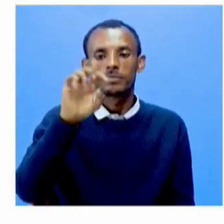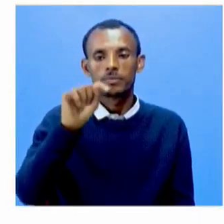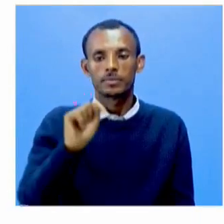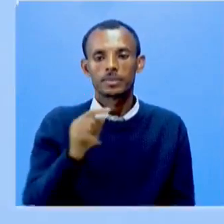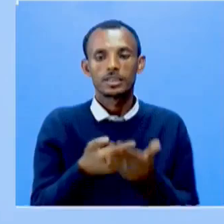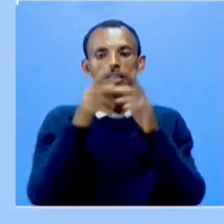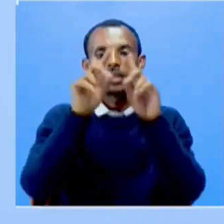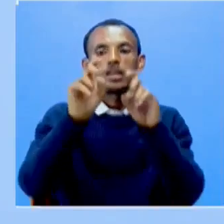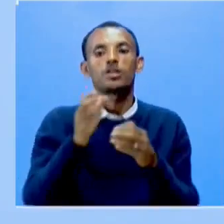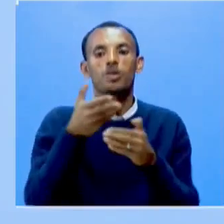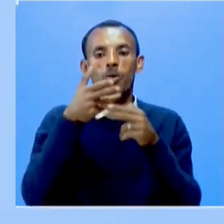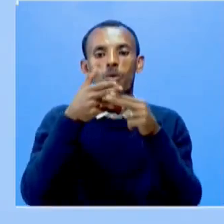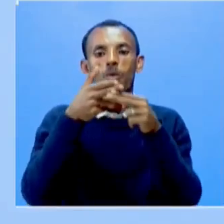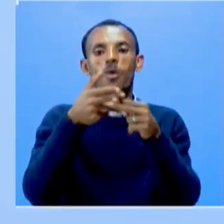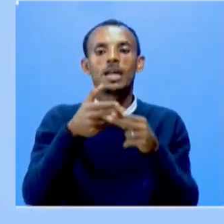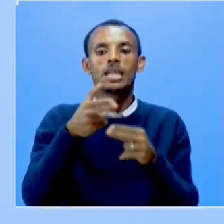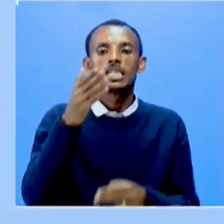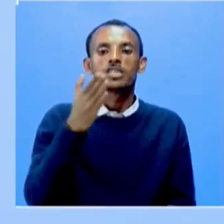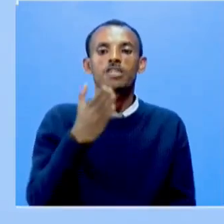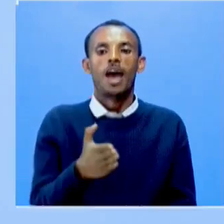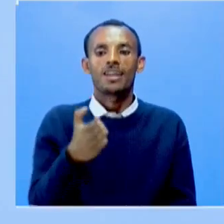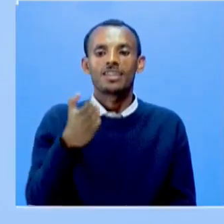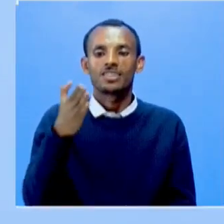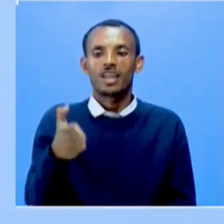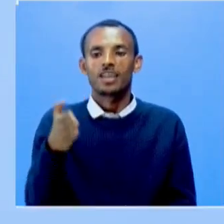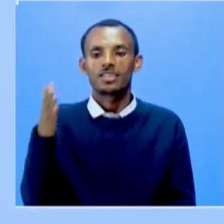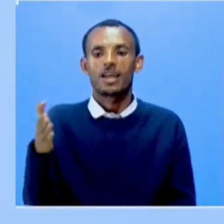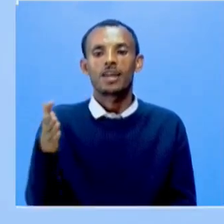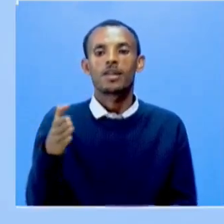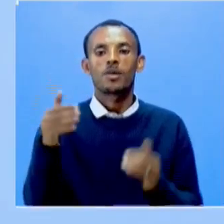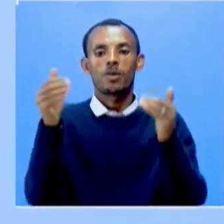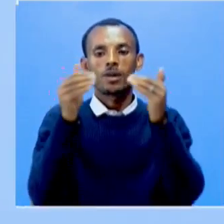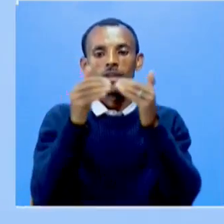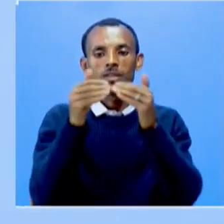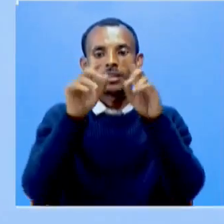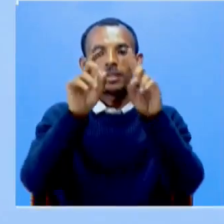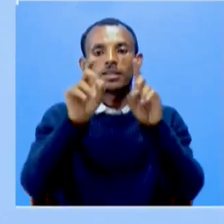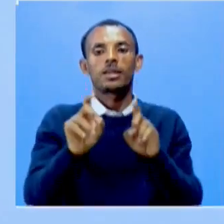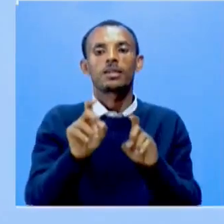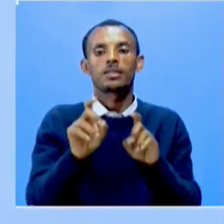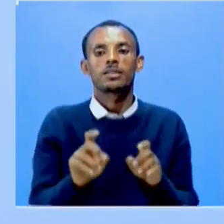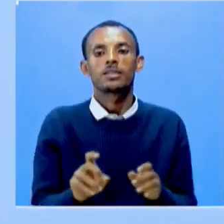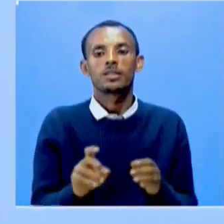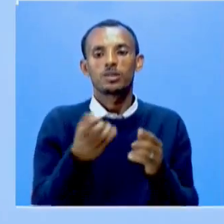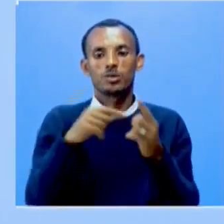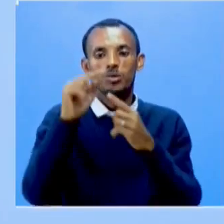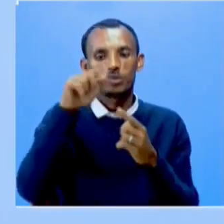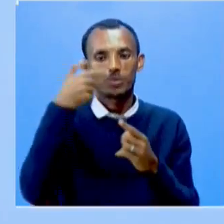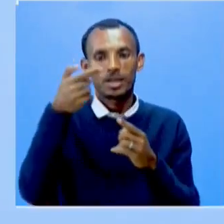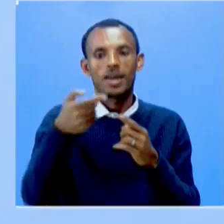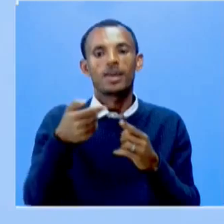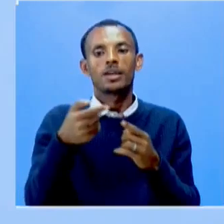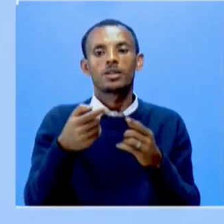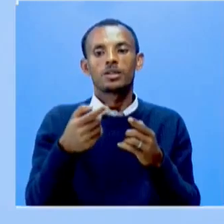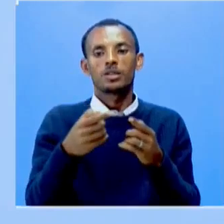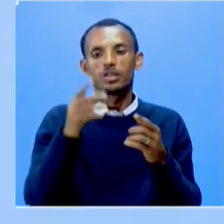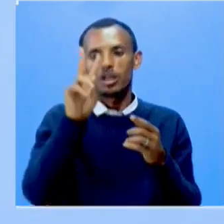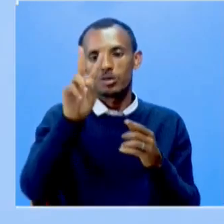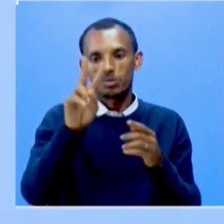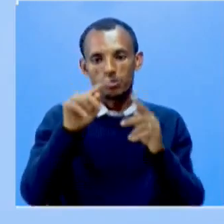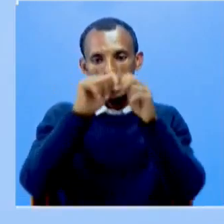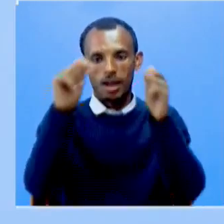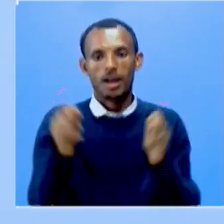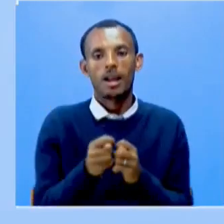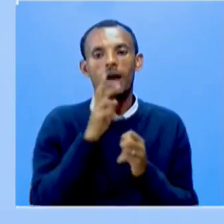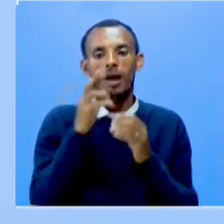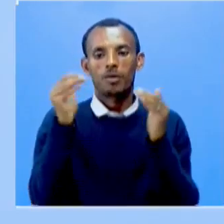is called side congruency test. So in order to judge whether the two triangles